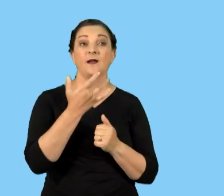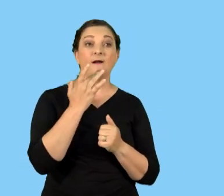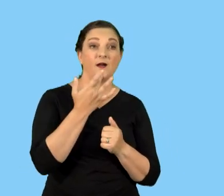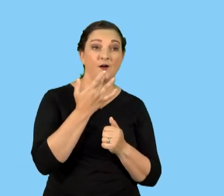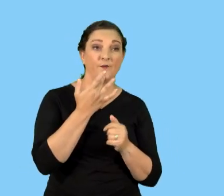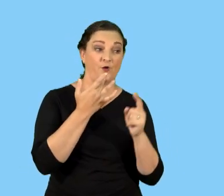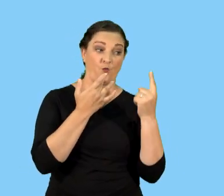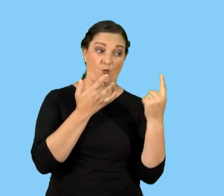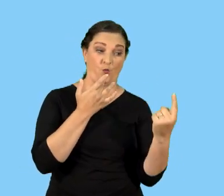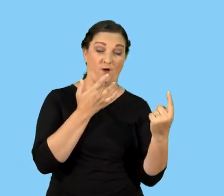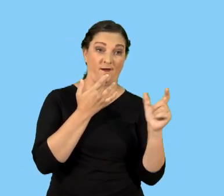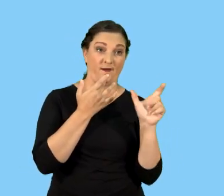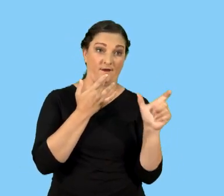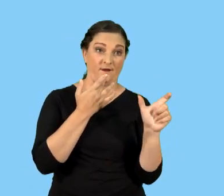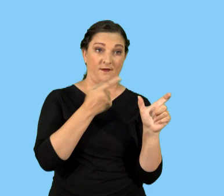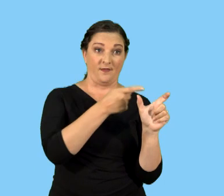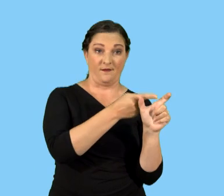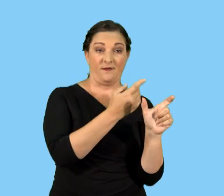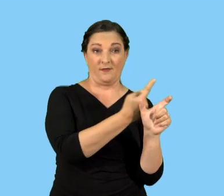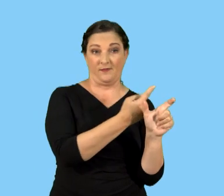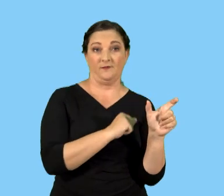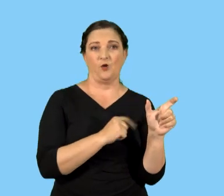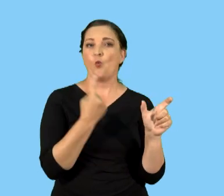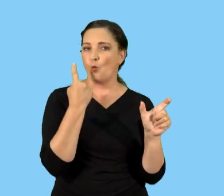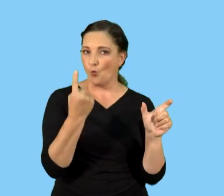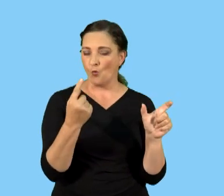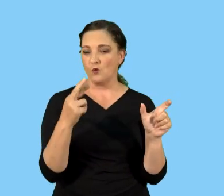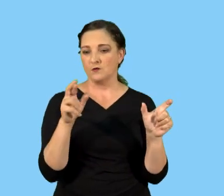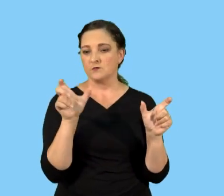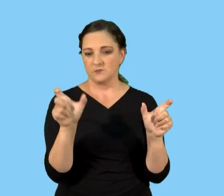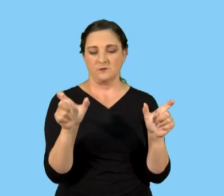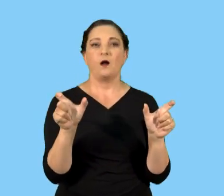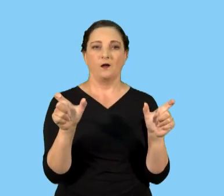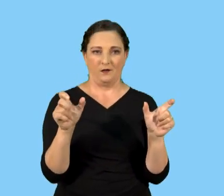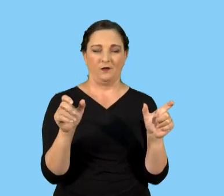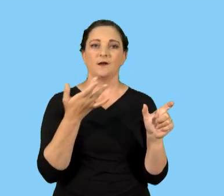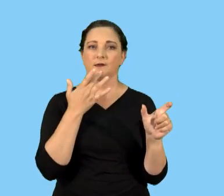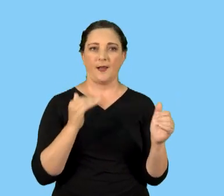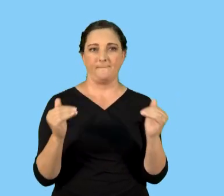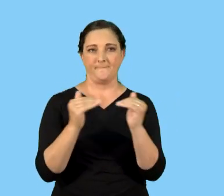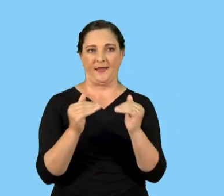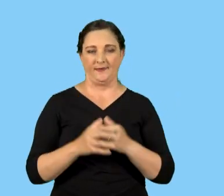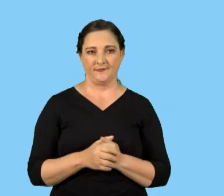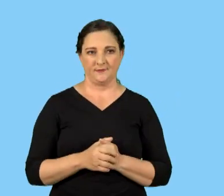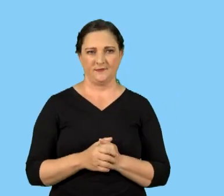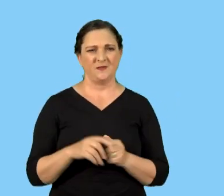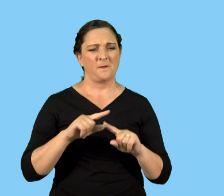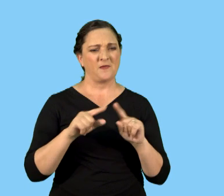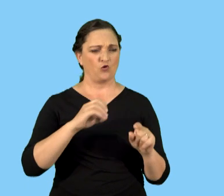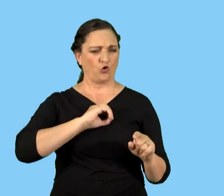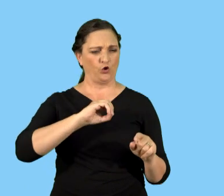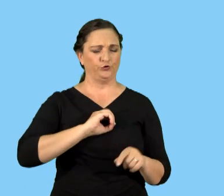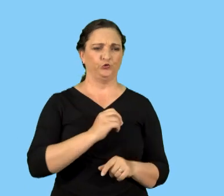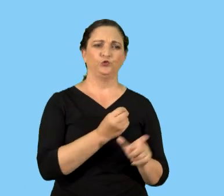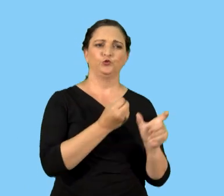this, iron, we have one of them on the left-hand side, we have one of them on the right-hand side. So the iron is balanced. But oxygen,